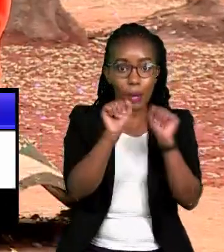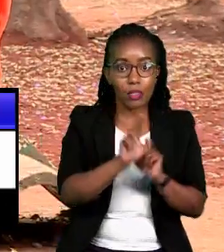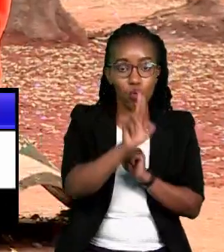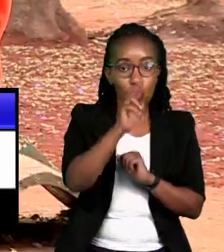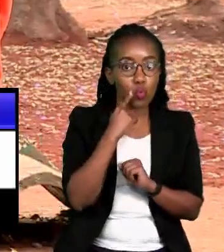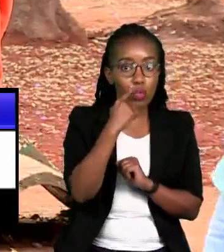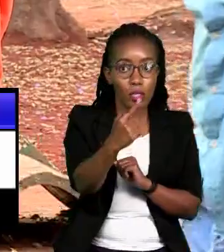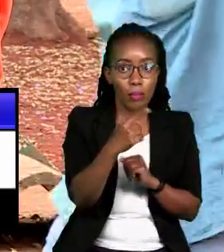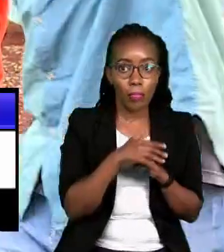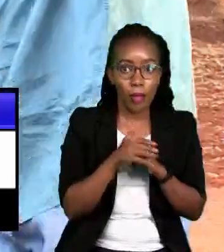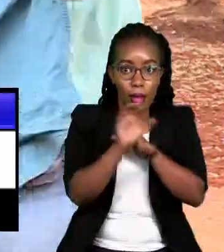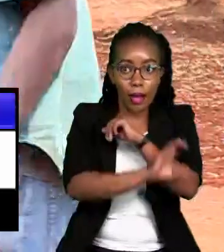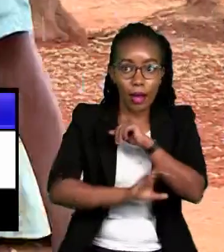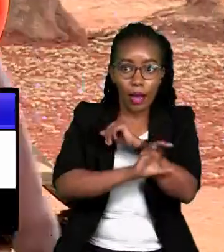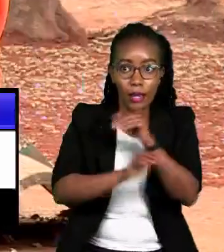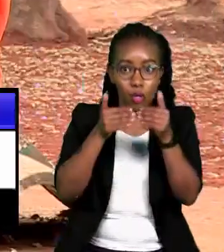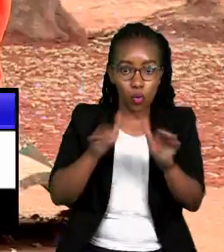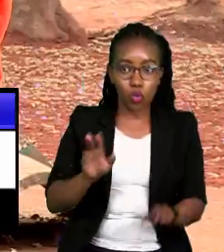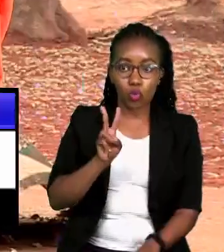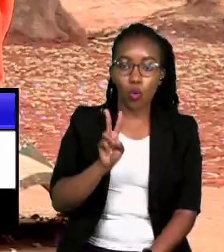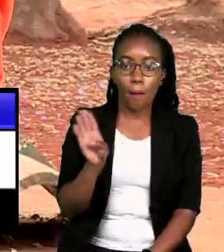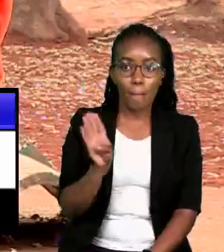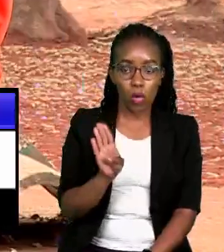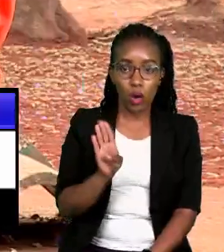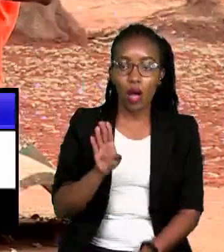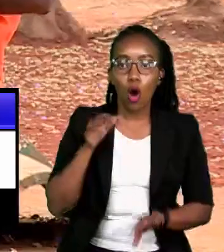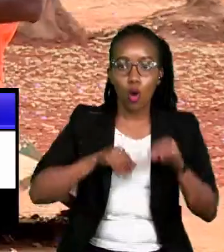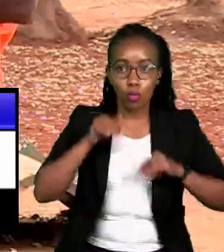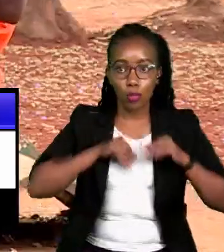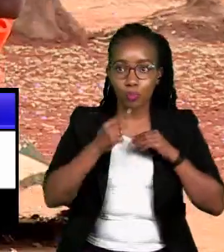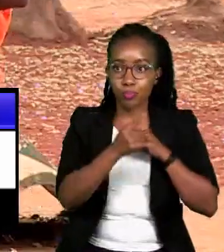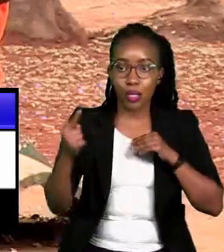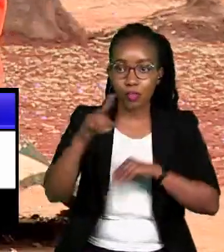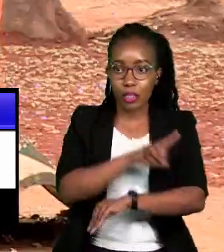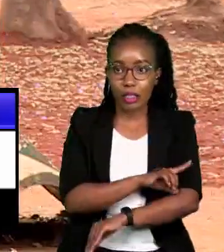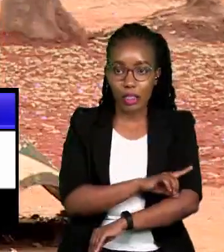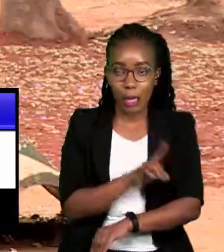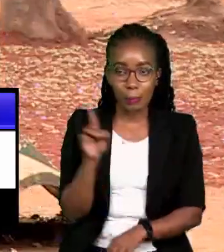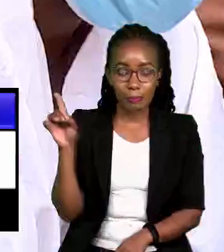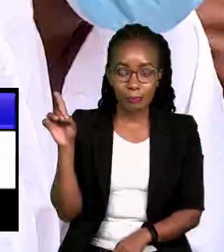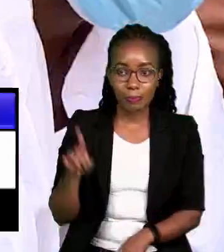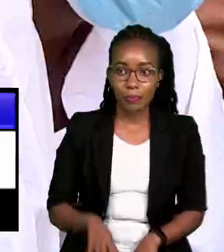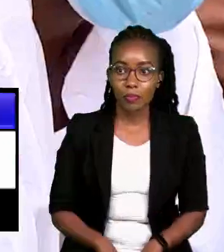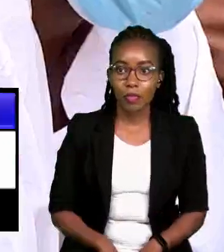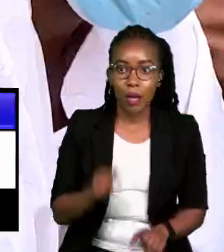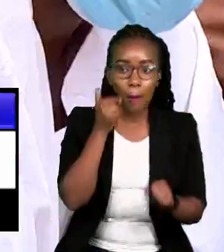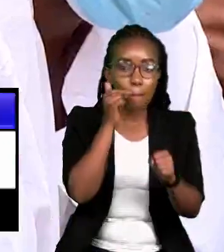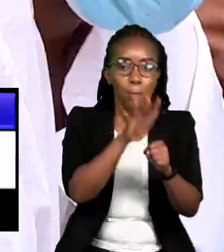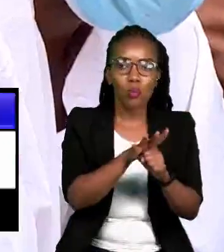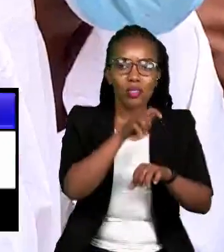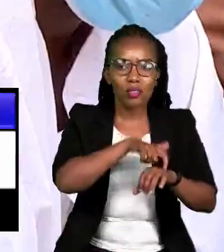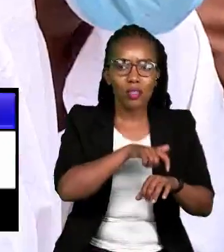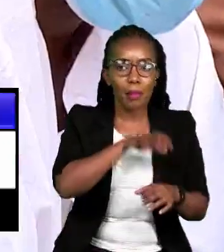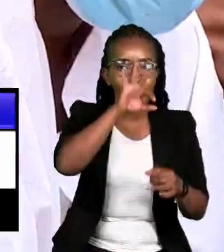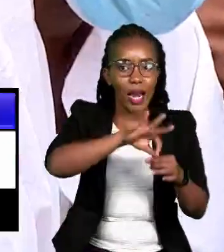public that the nation is losing 2 billion shillings on graft daily. Joining the conversation. Ahadi za wakati wa